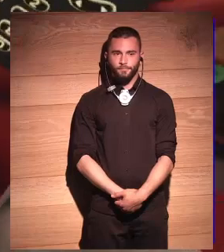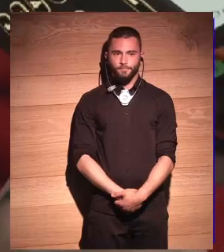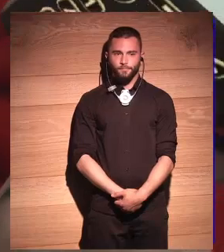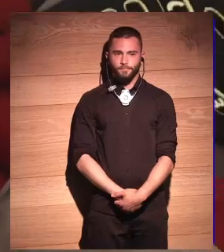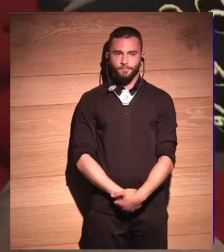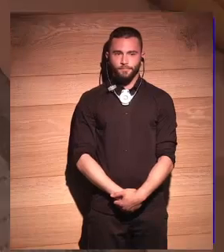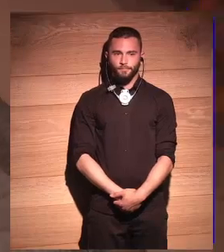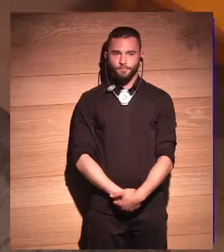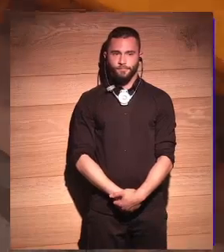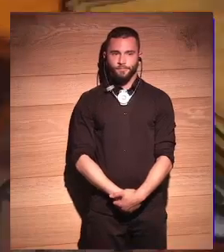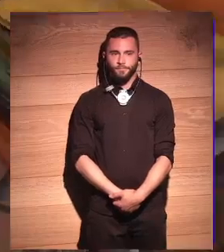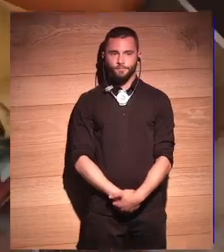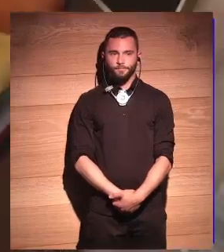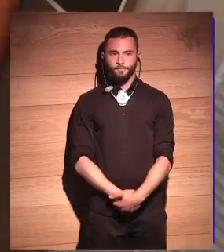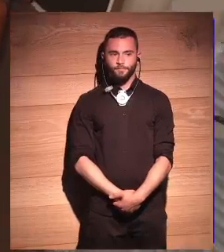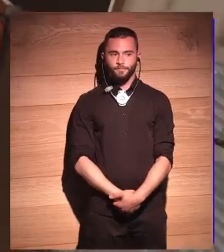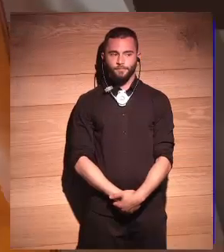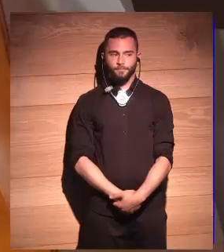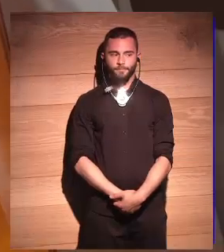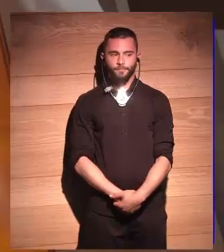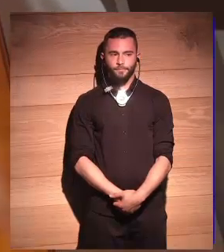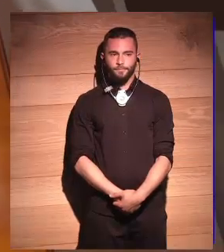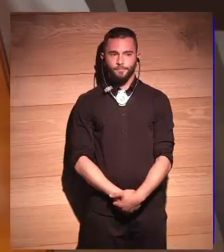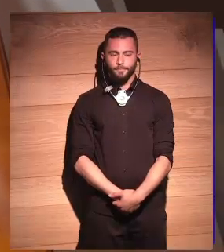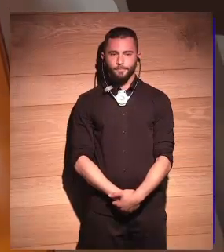This is a prostitute.